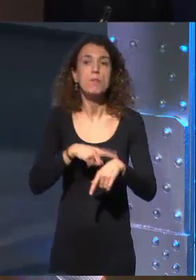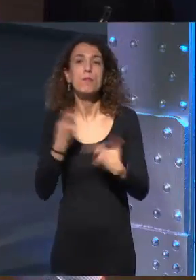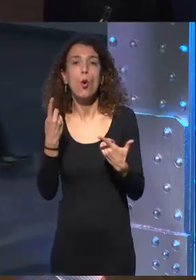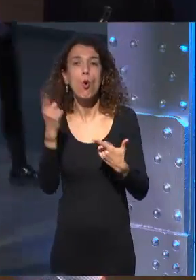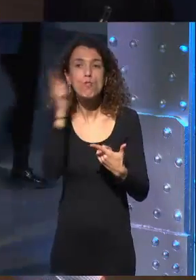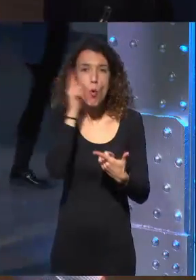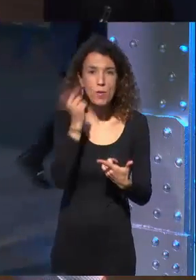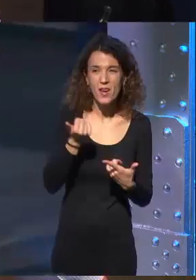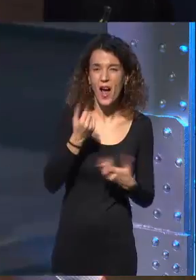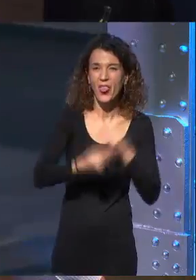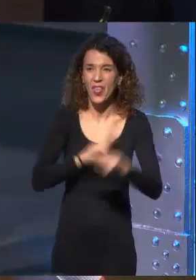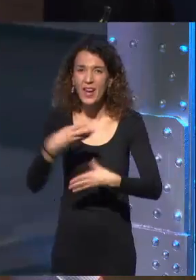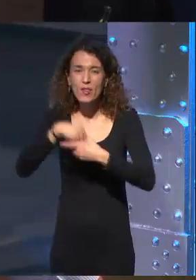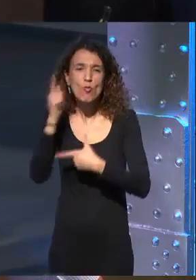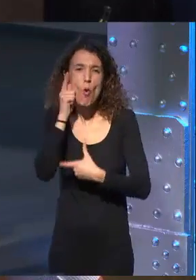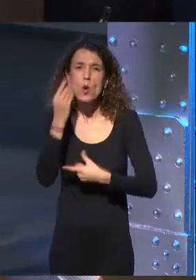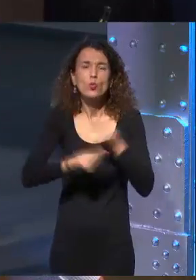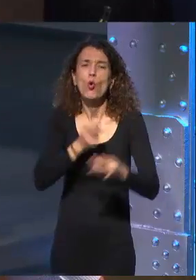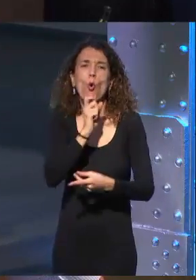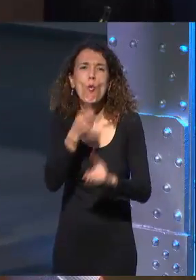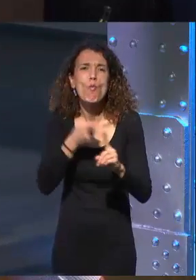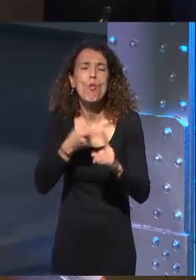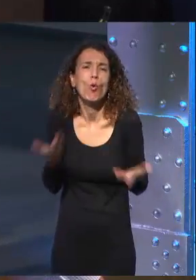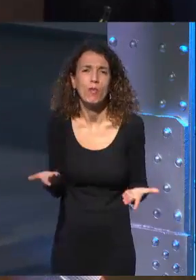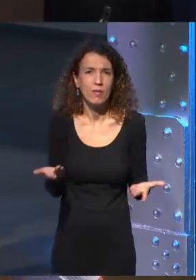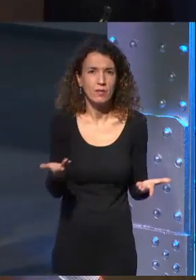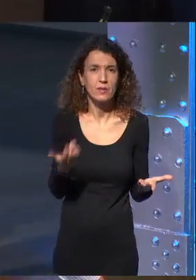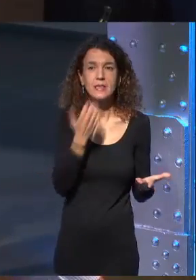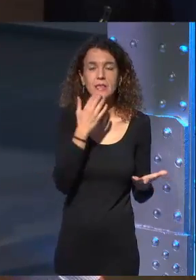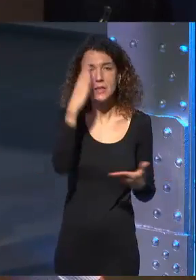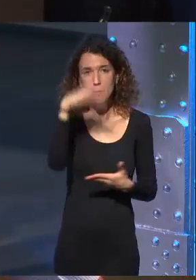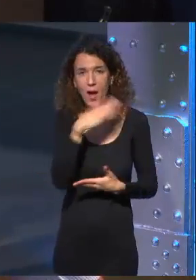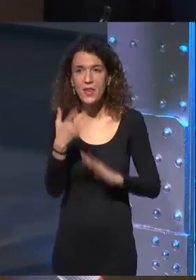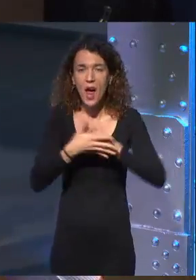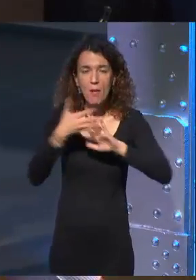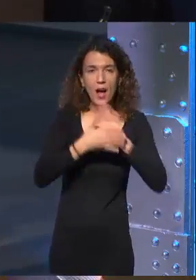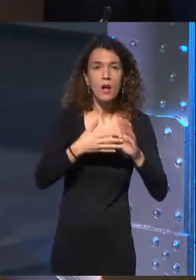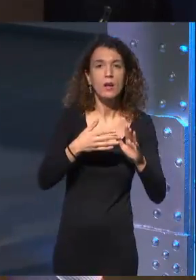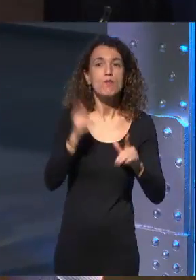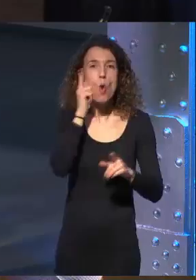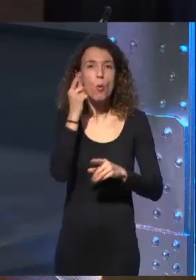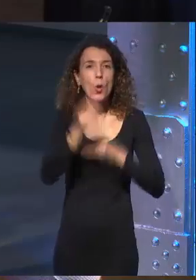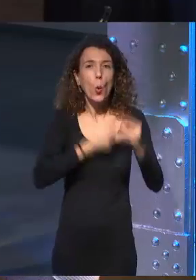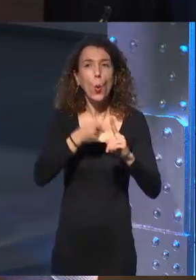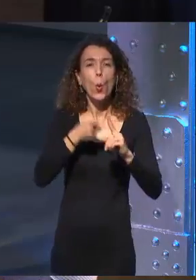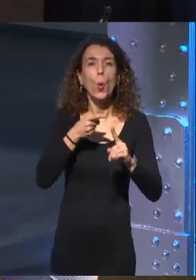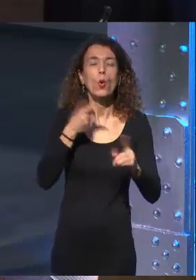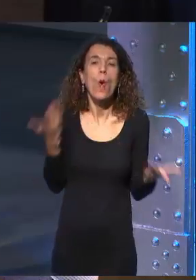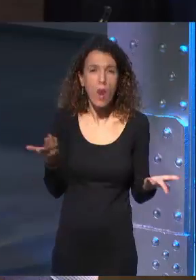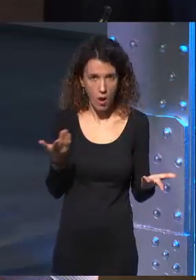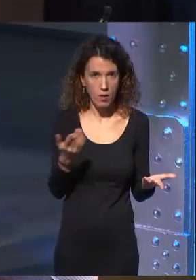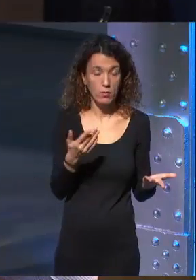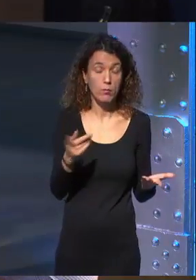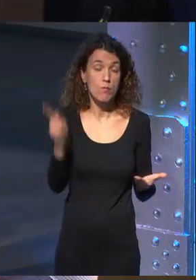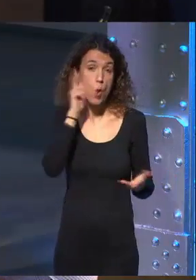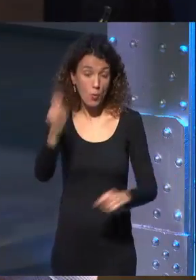to your parents to explain them what do you do with your smartphone. I don't know, Luca, if you've talked to your parents about this. What